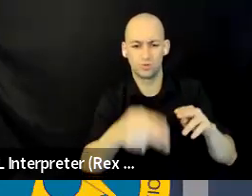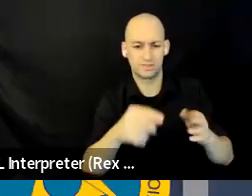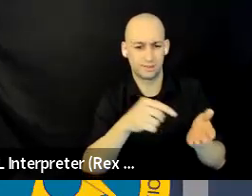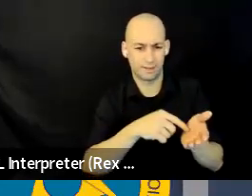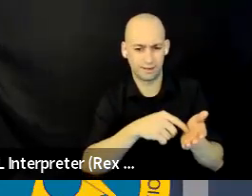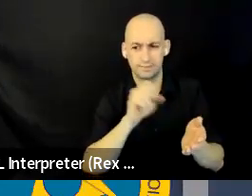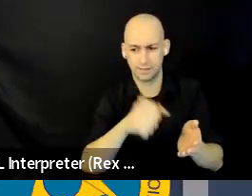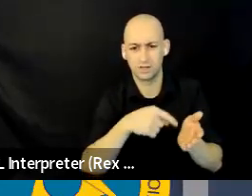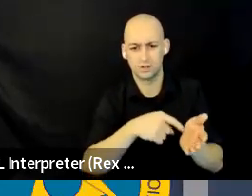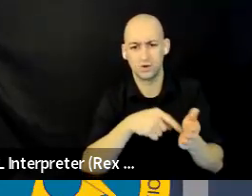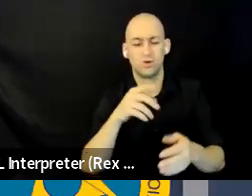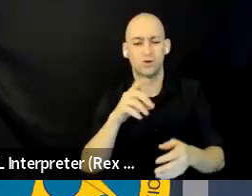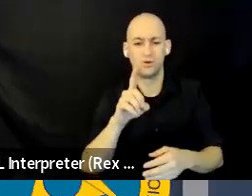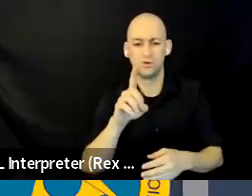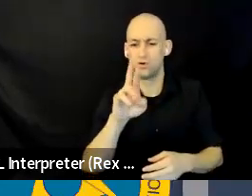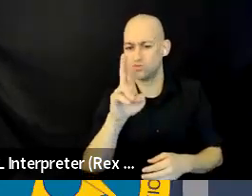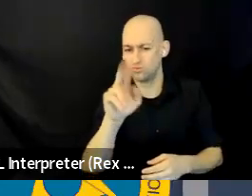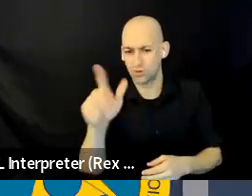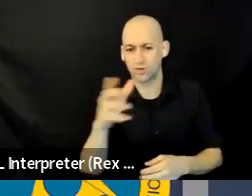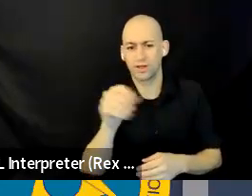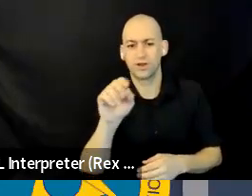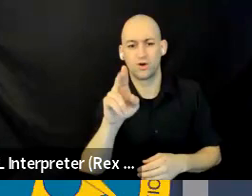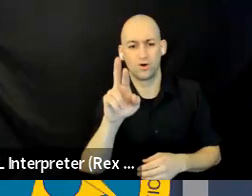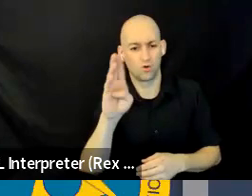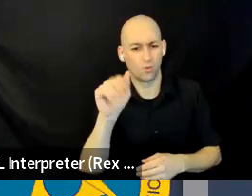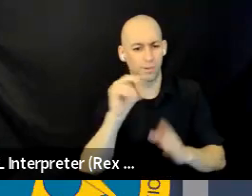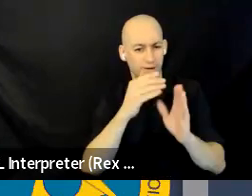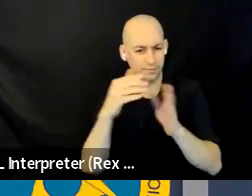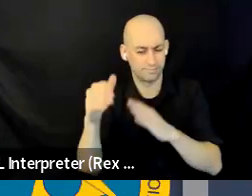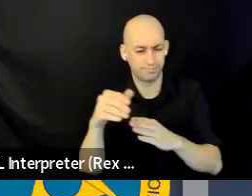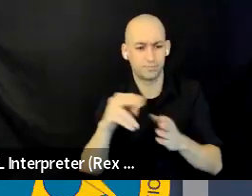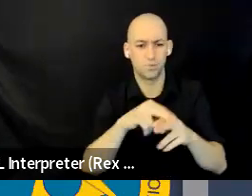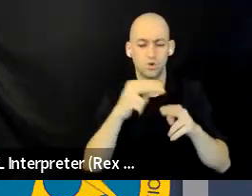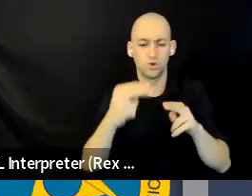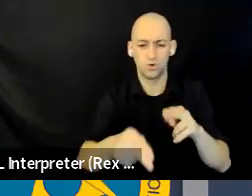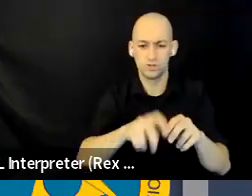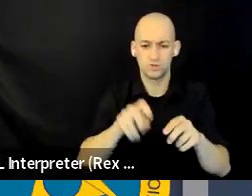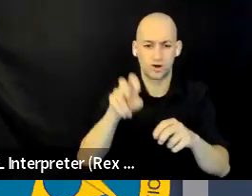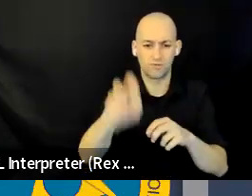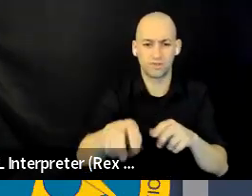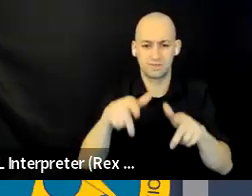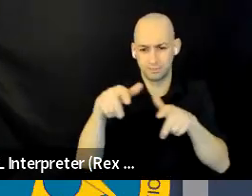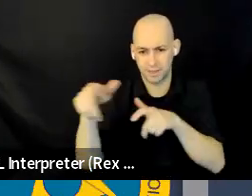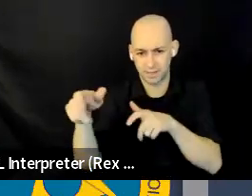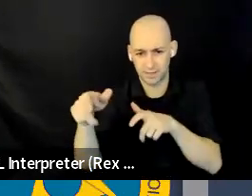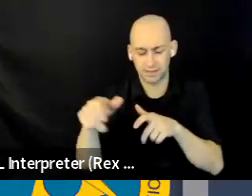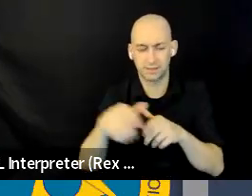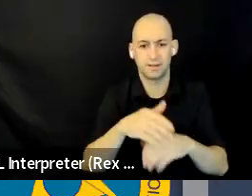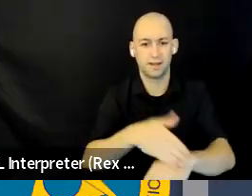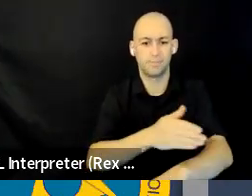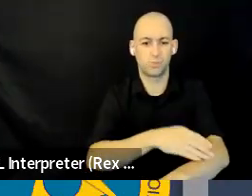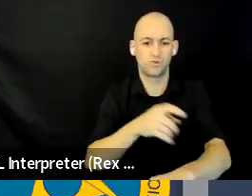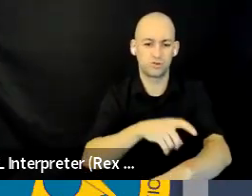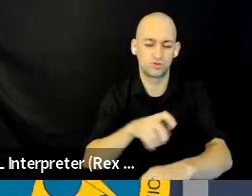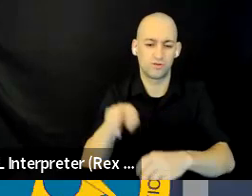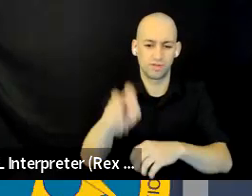urban areas and happens anytime a project increases travel speed, improves travel time, improves safety, or provides access